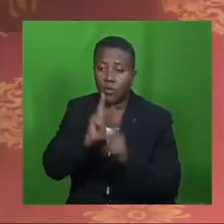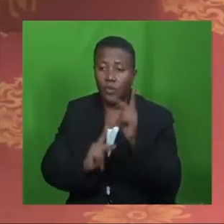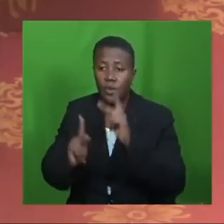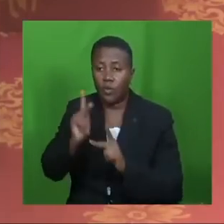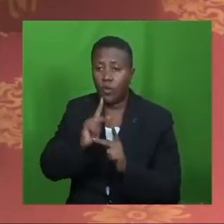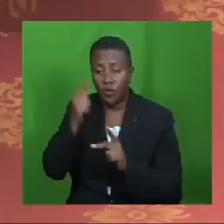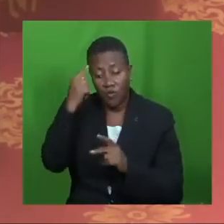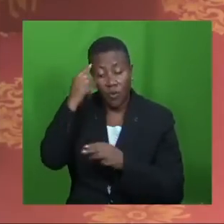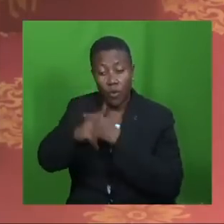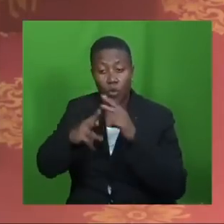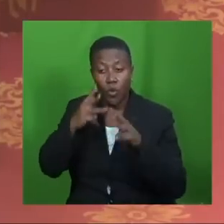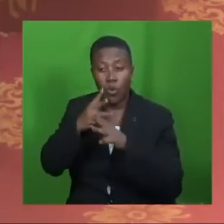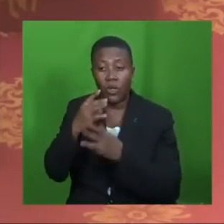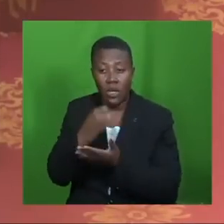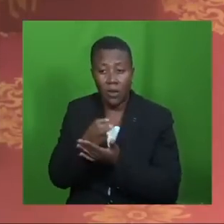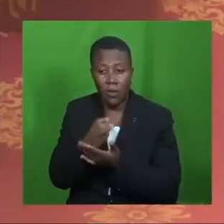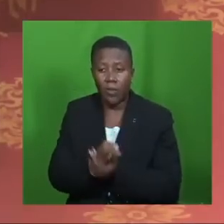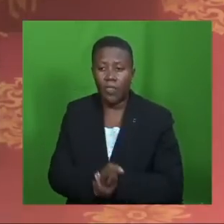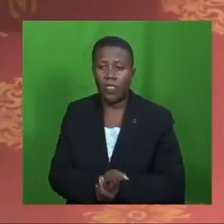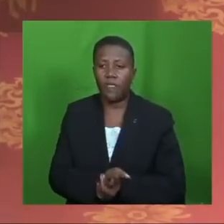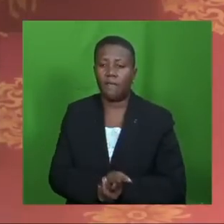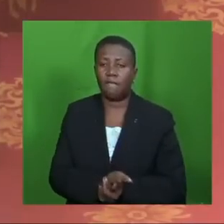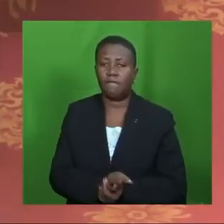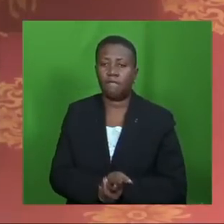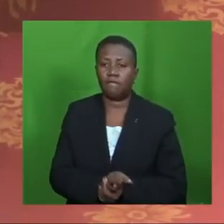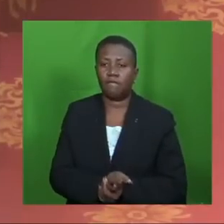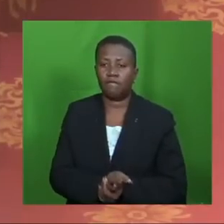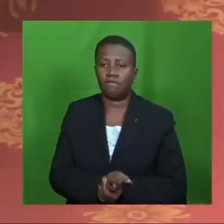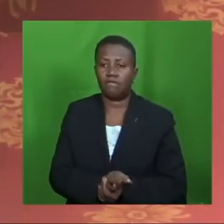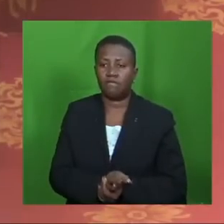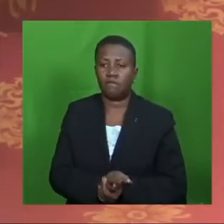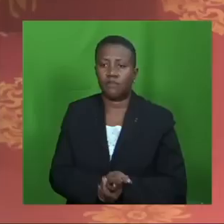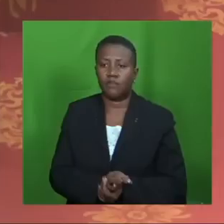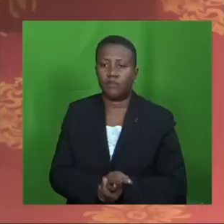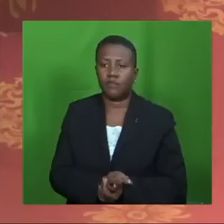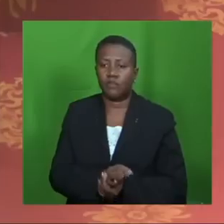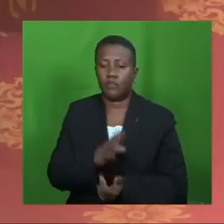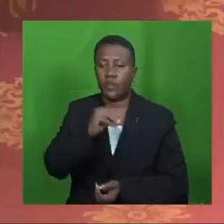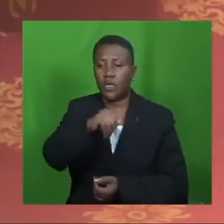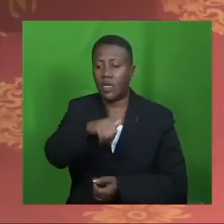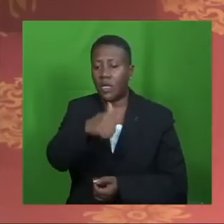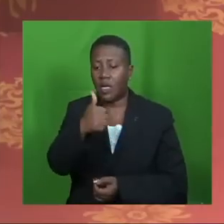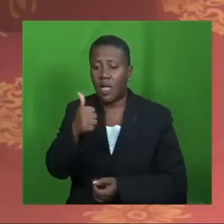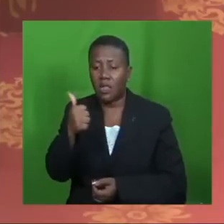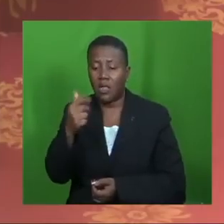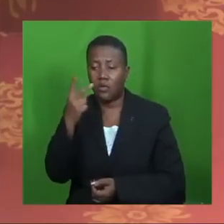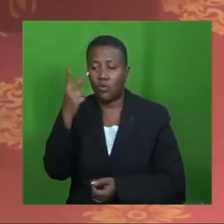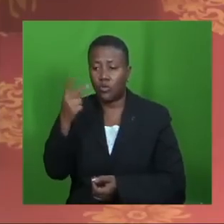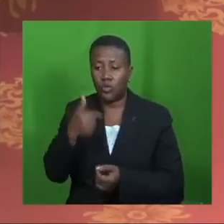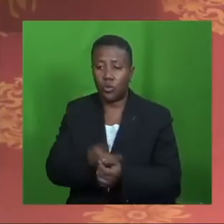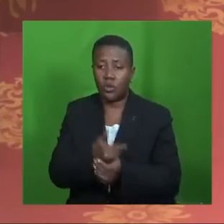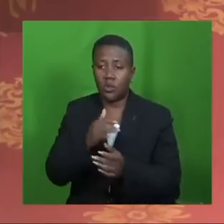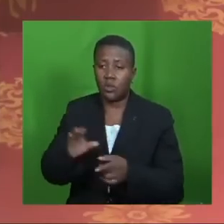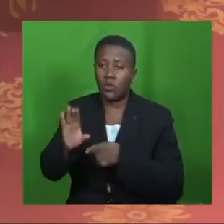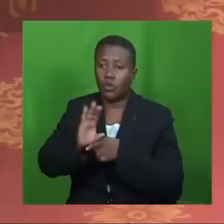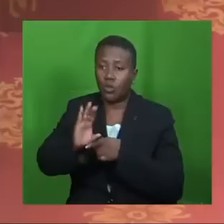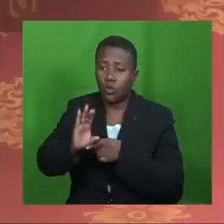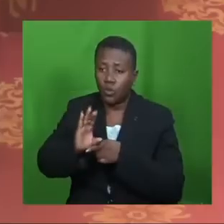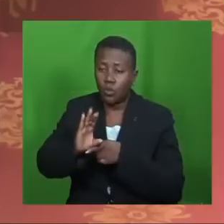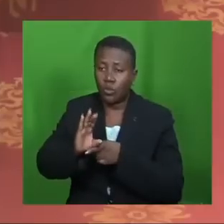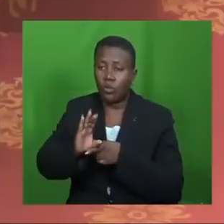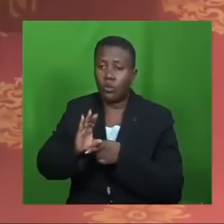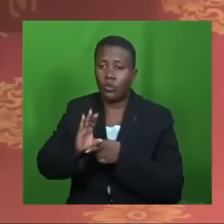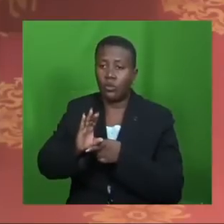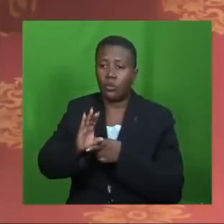of this, experienced tactician Chris Houghton, along other 2 Ghanaian coaches, Didi Dramani and George Boateng,